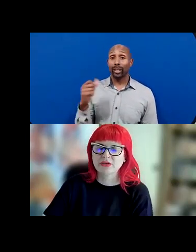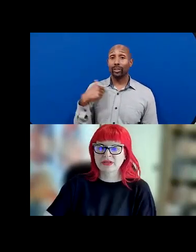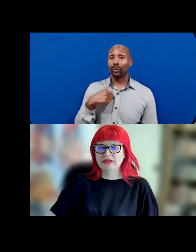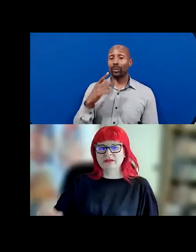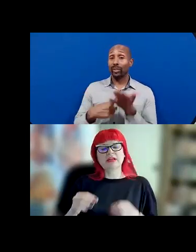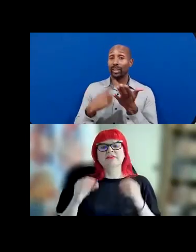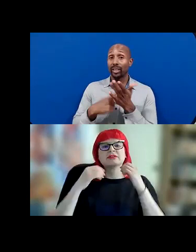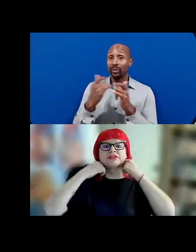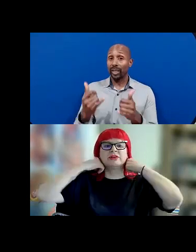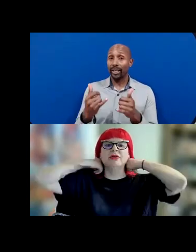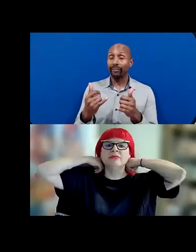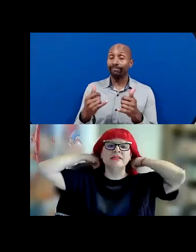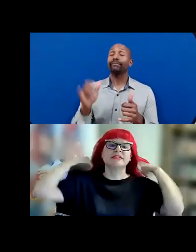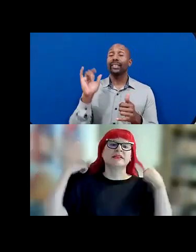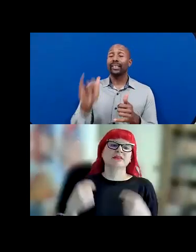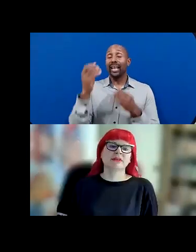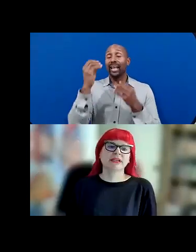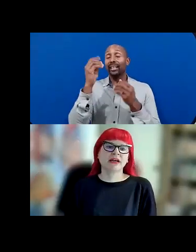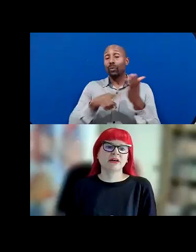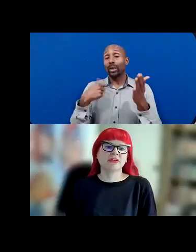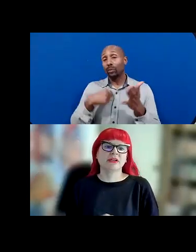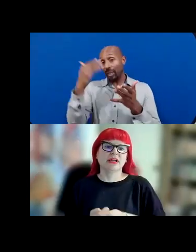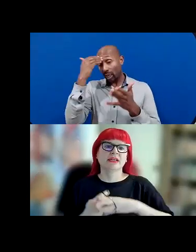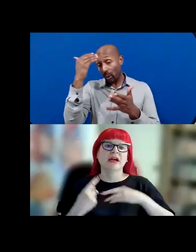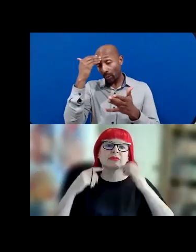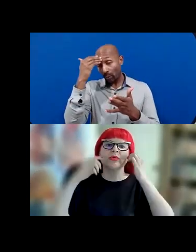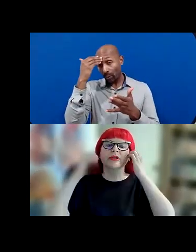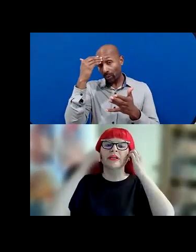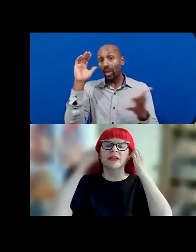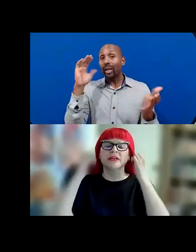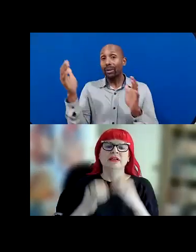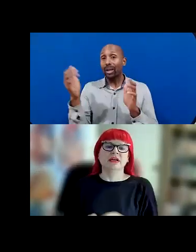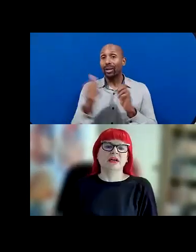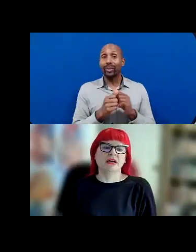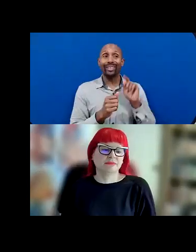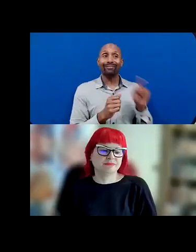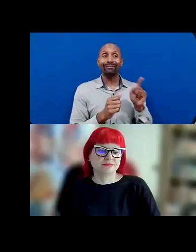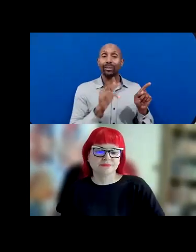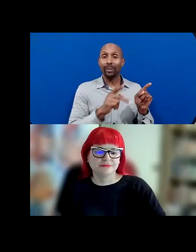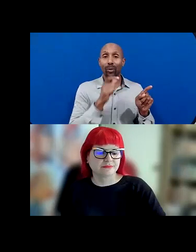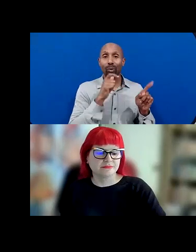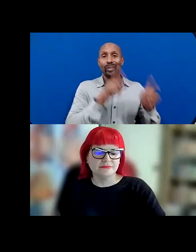We know that a lot of folks are doing home testing right now and not reporting it.